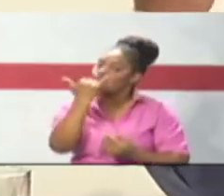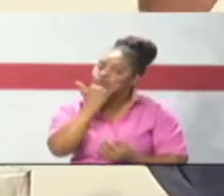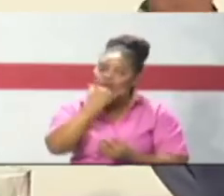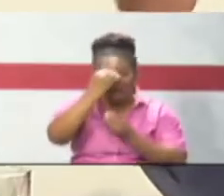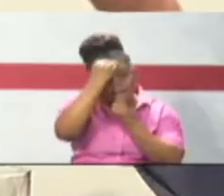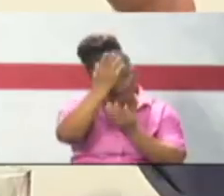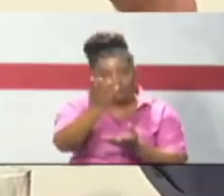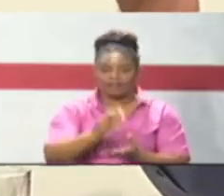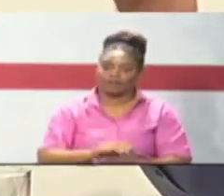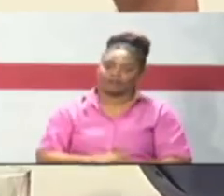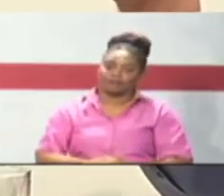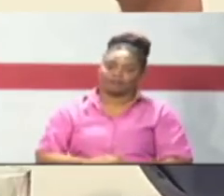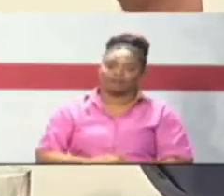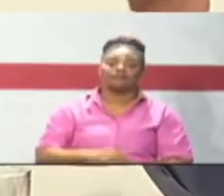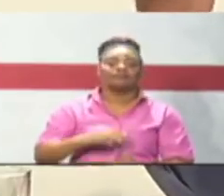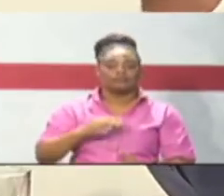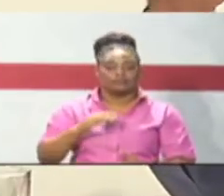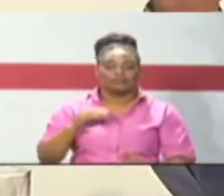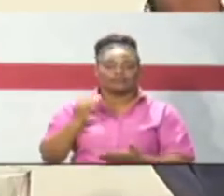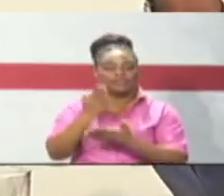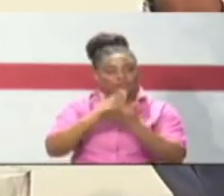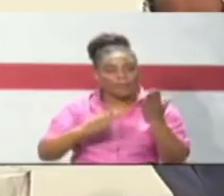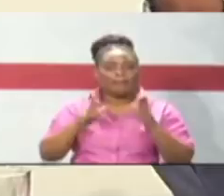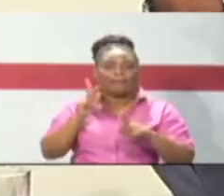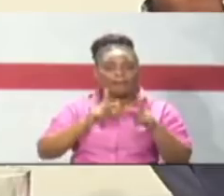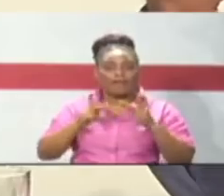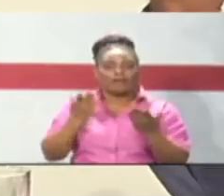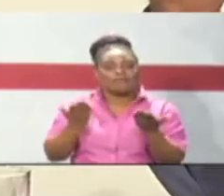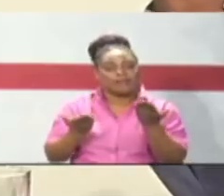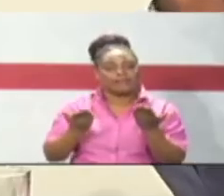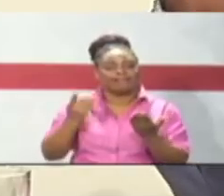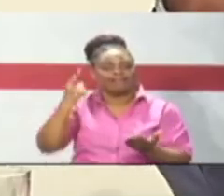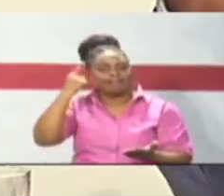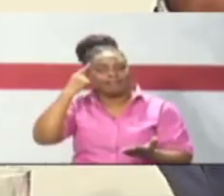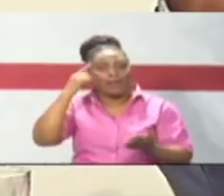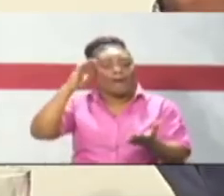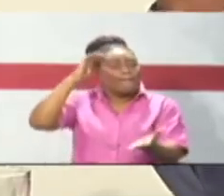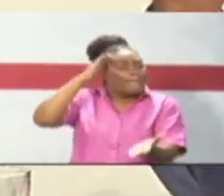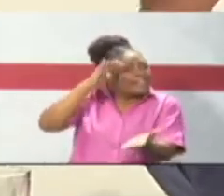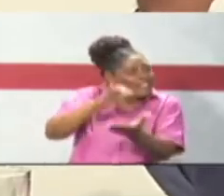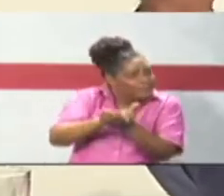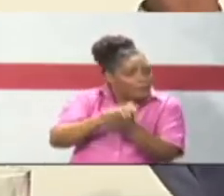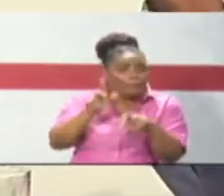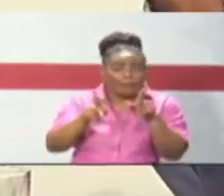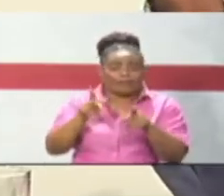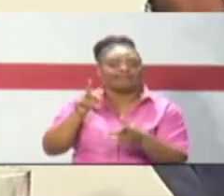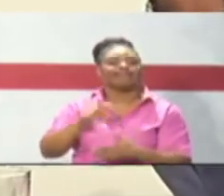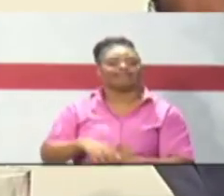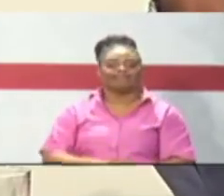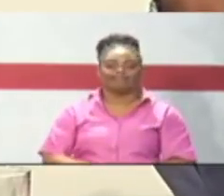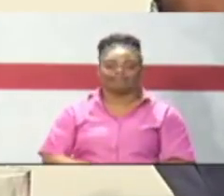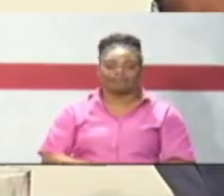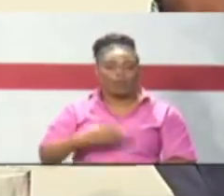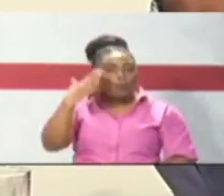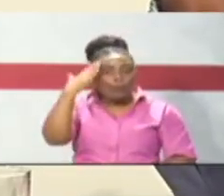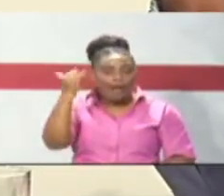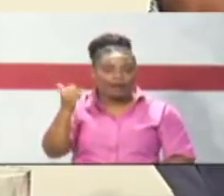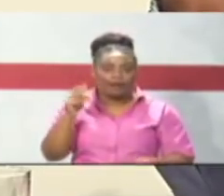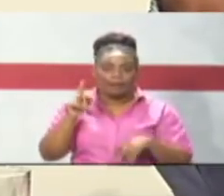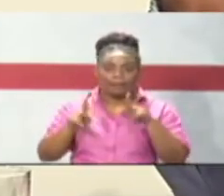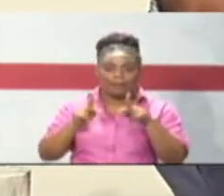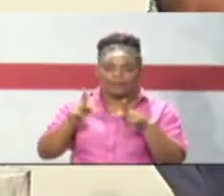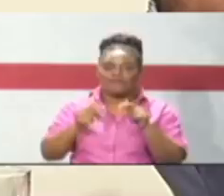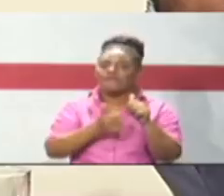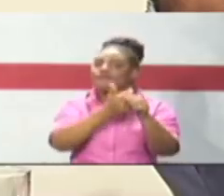not help, because people like her are social influencers,